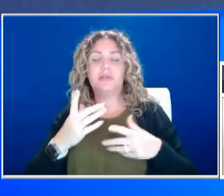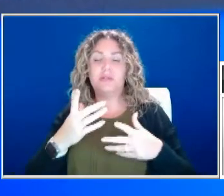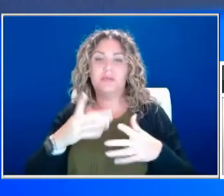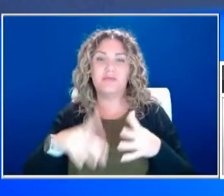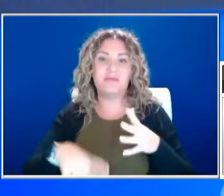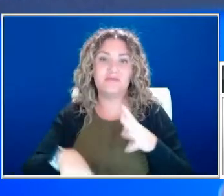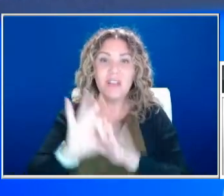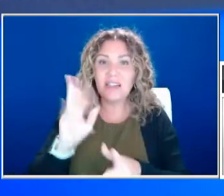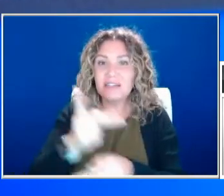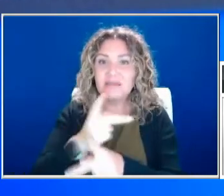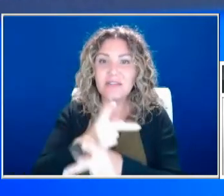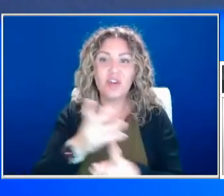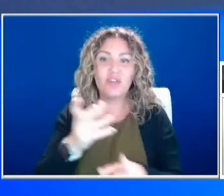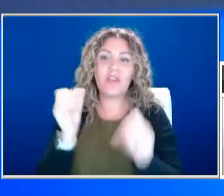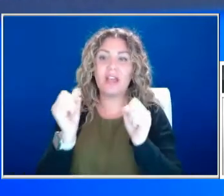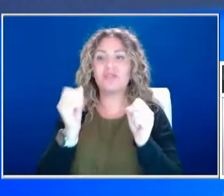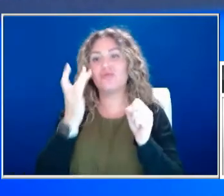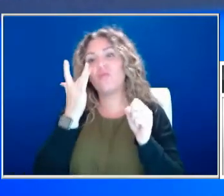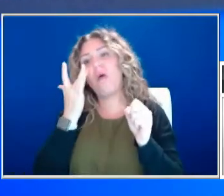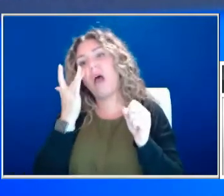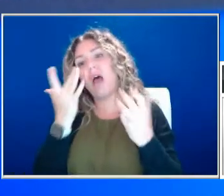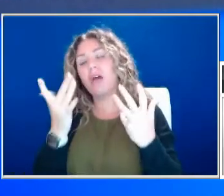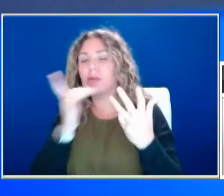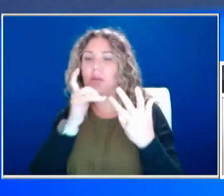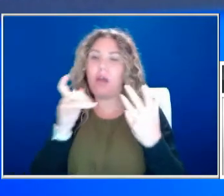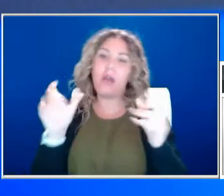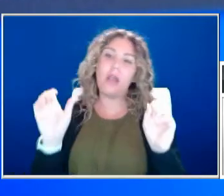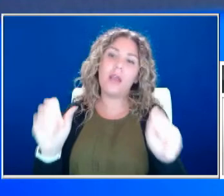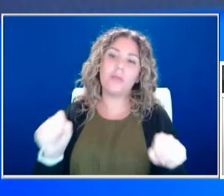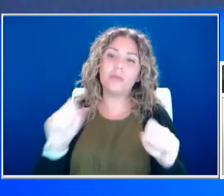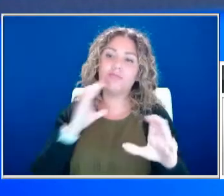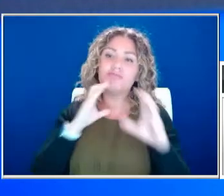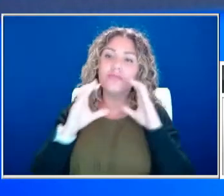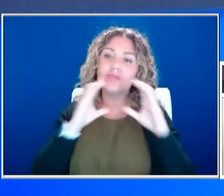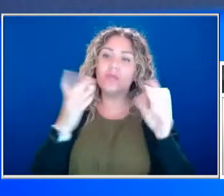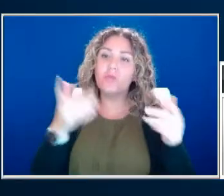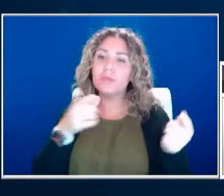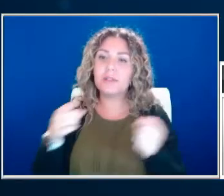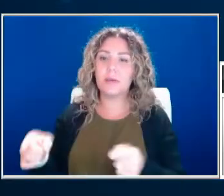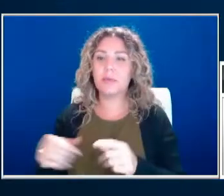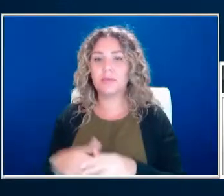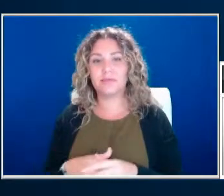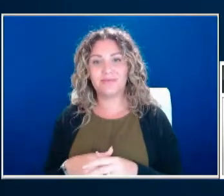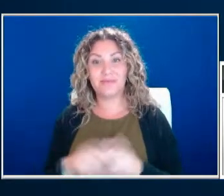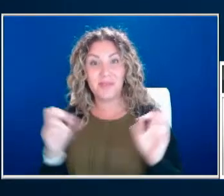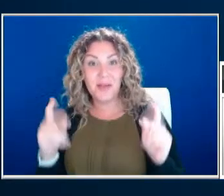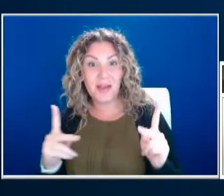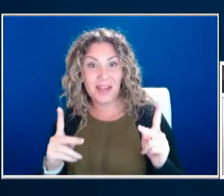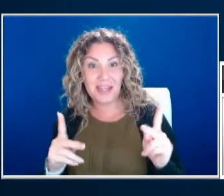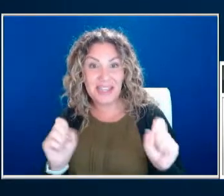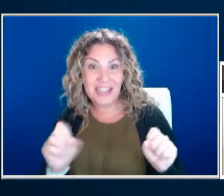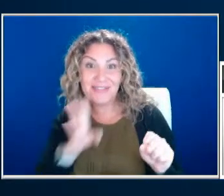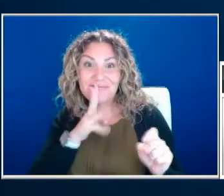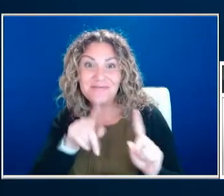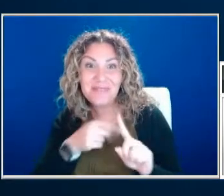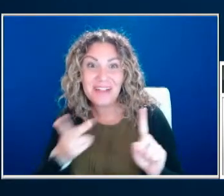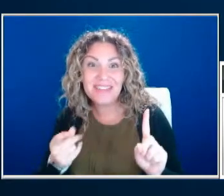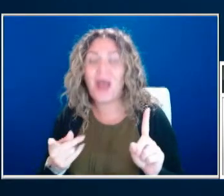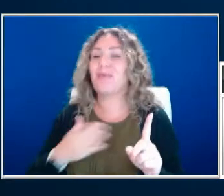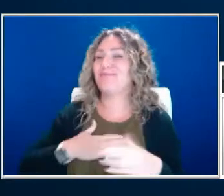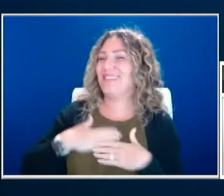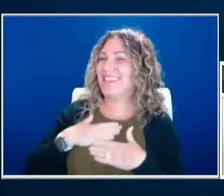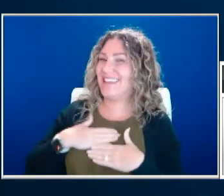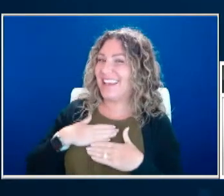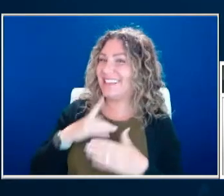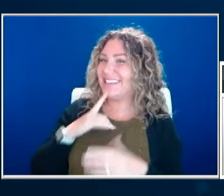like that, because they're just not able to communicate what's going on. Okay, can we talk about a dog now? Please. Please. Absolutely. I know, let's not talk